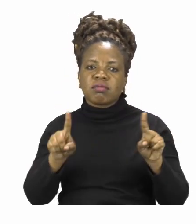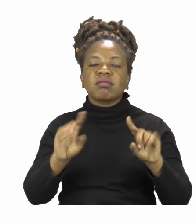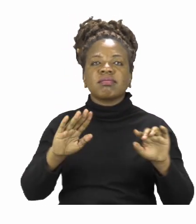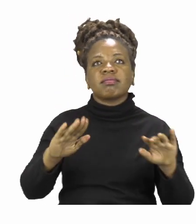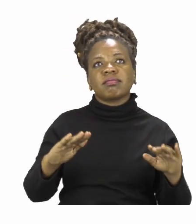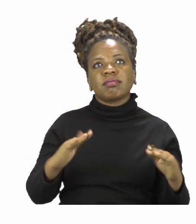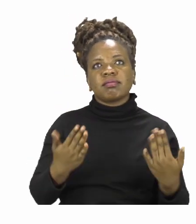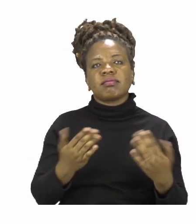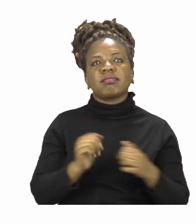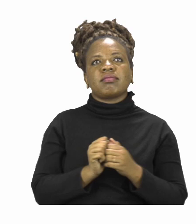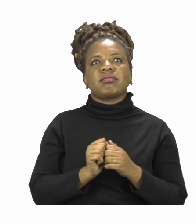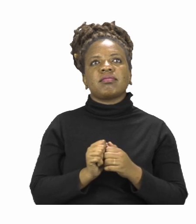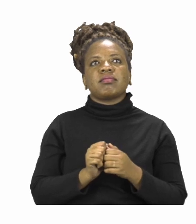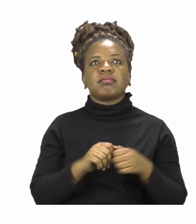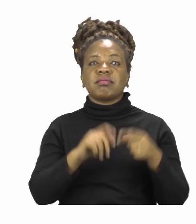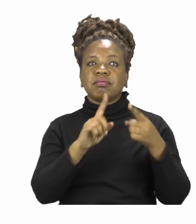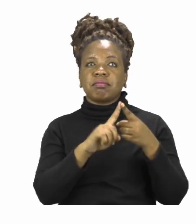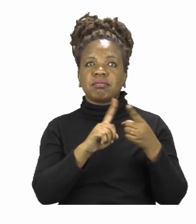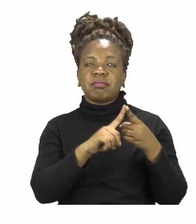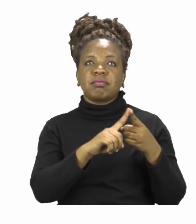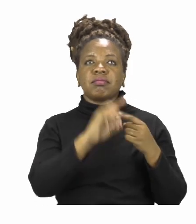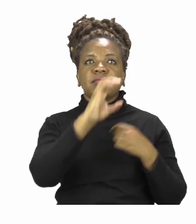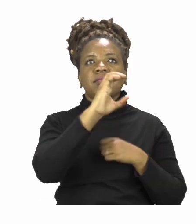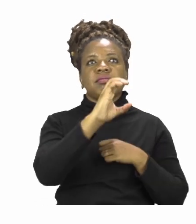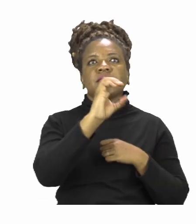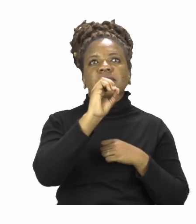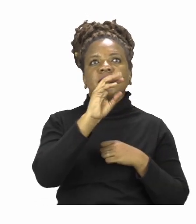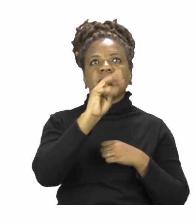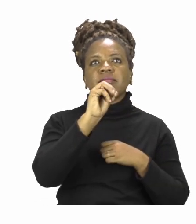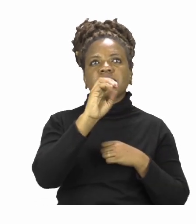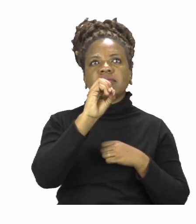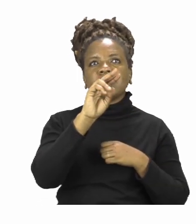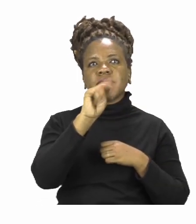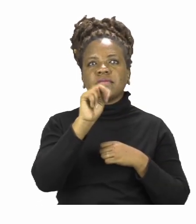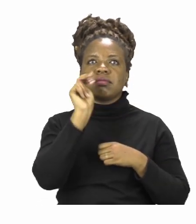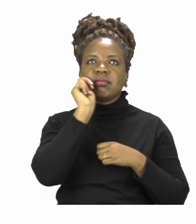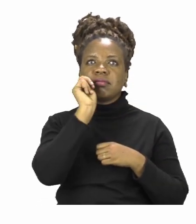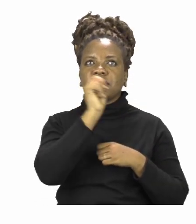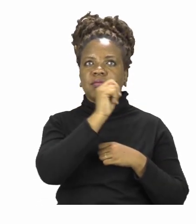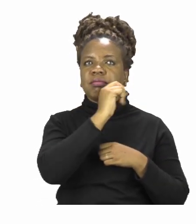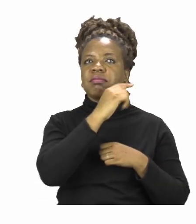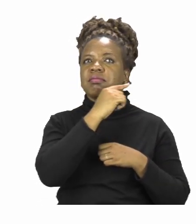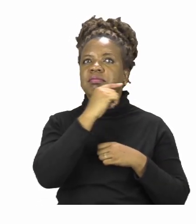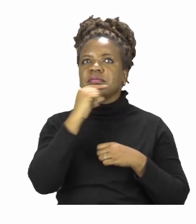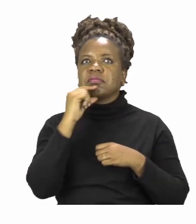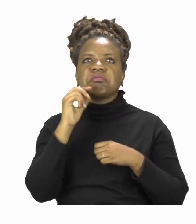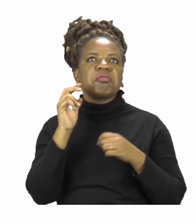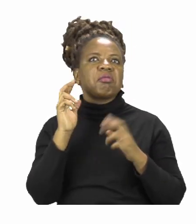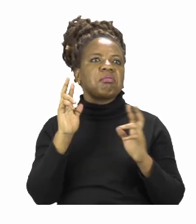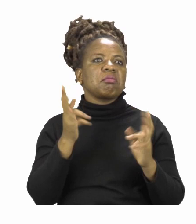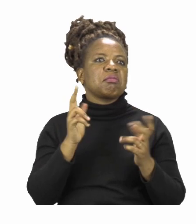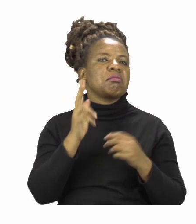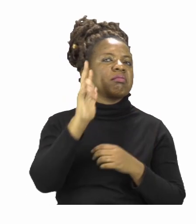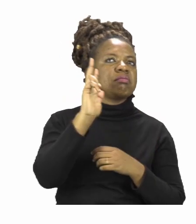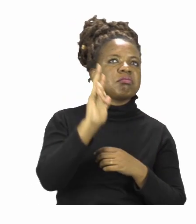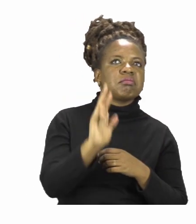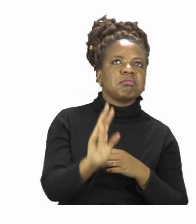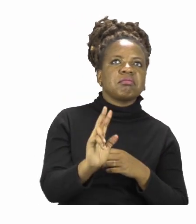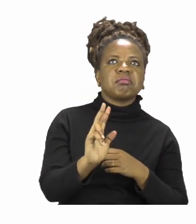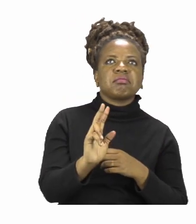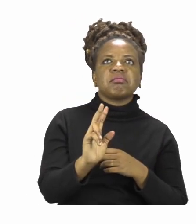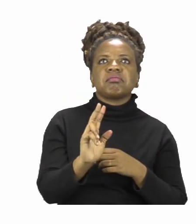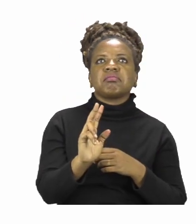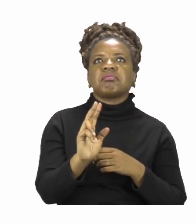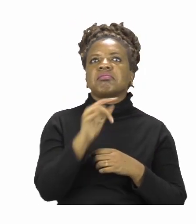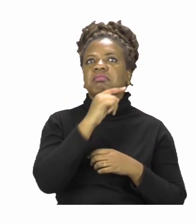a common noun is the name of any person, place, or thing. So we